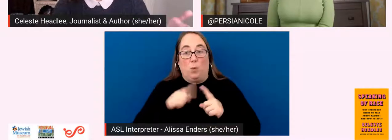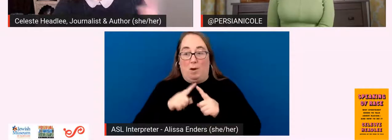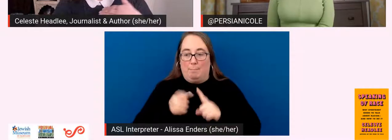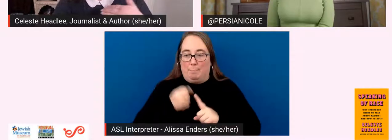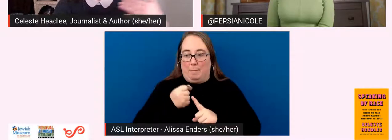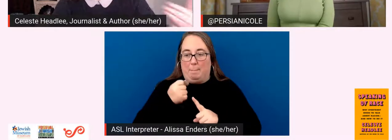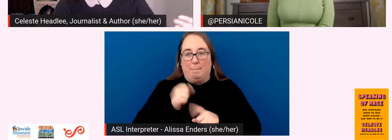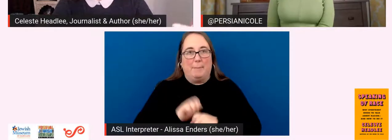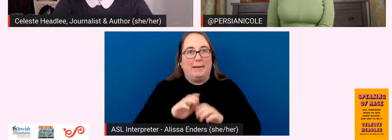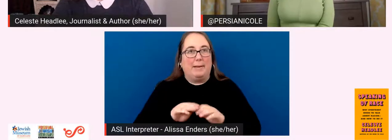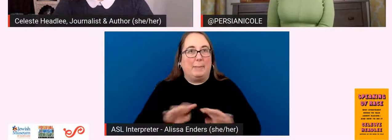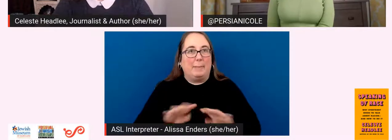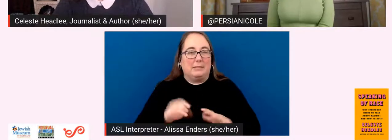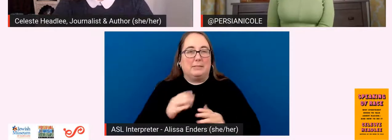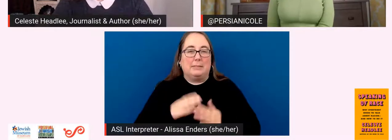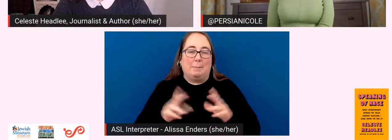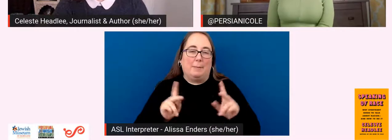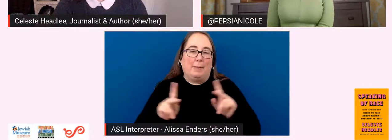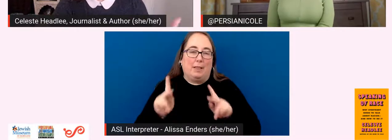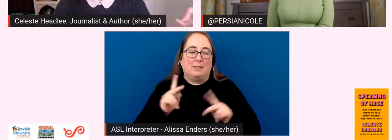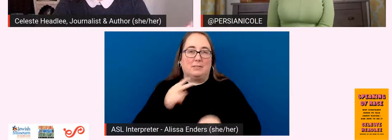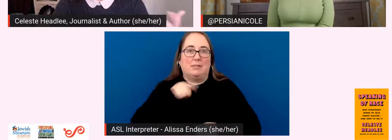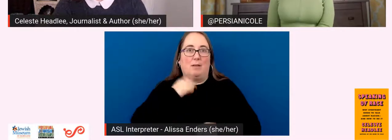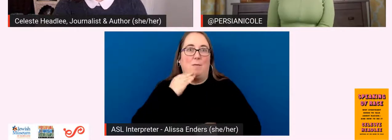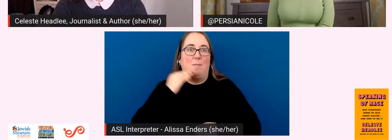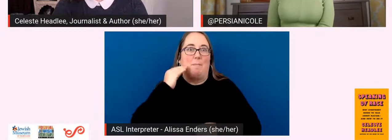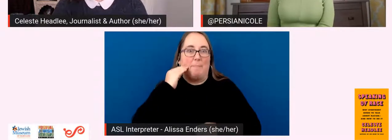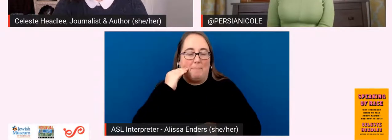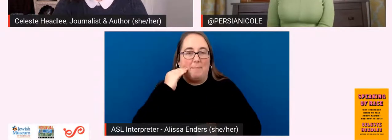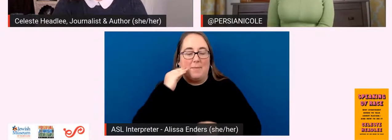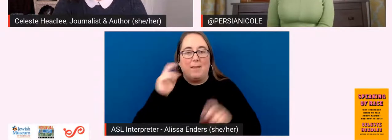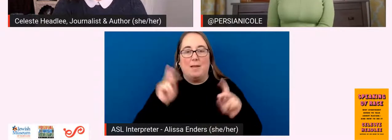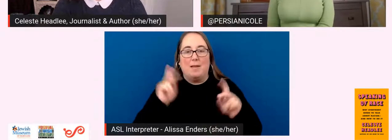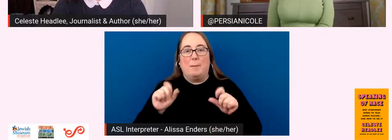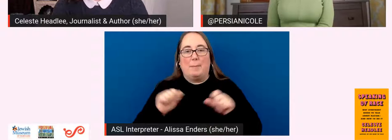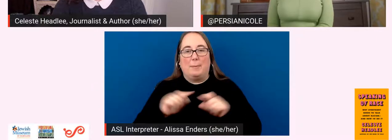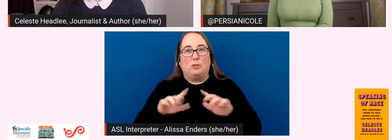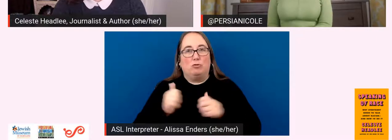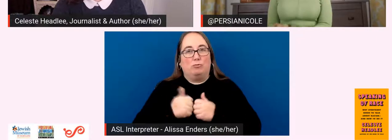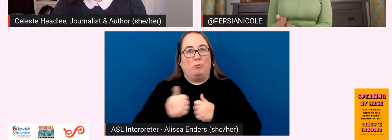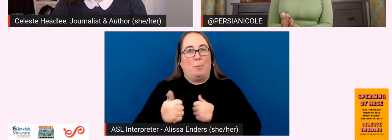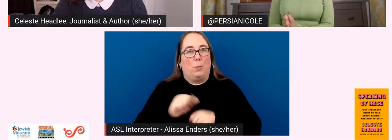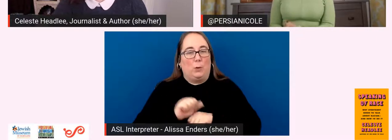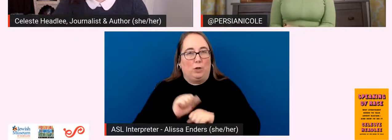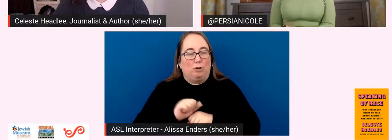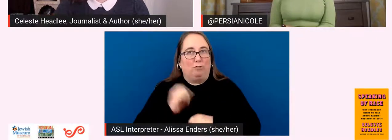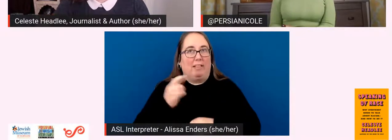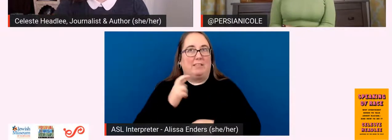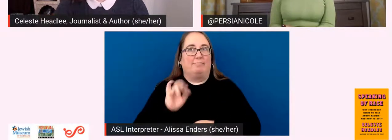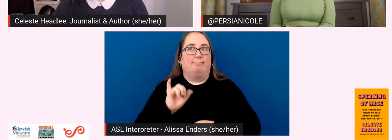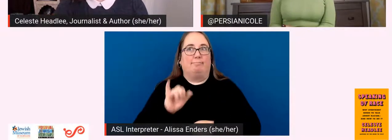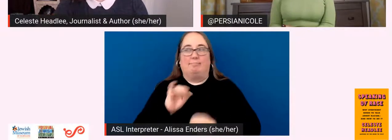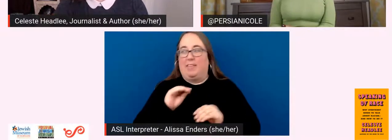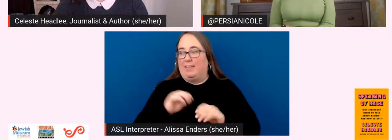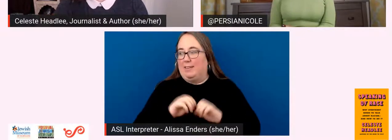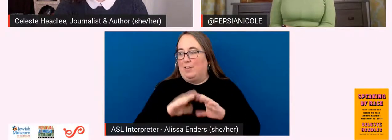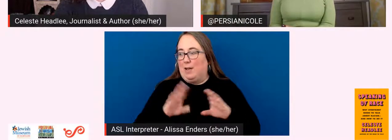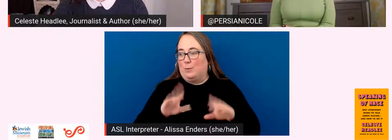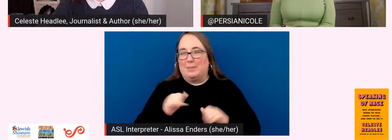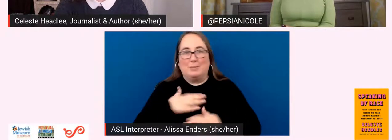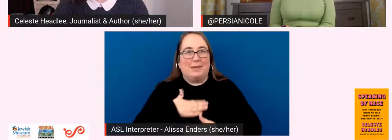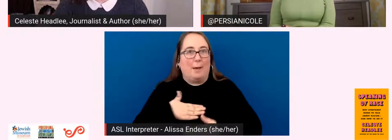and some people were stuck at home, people who are able to do remote work, and they realized there was nothing in their house that was a